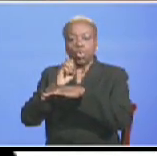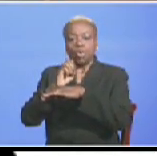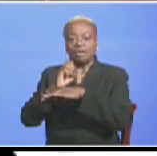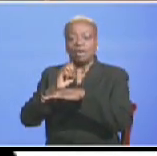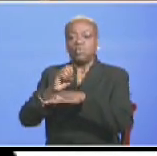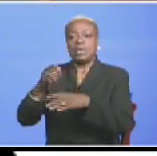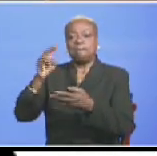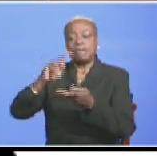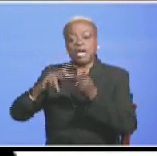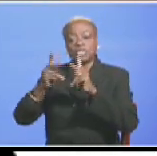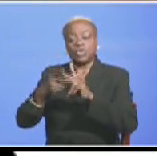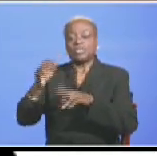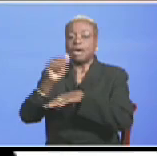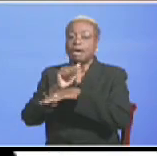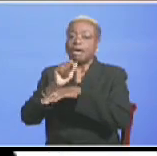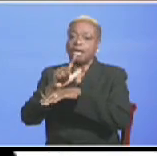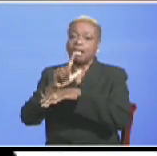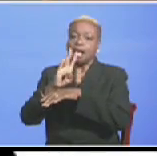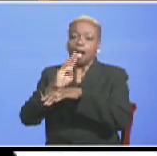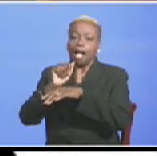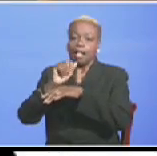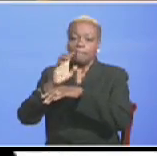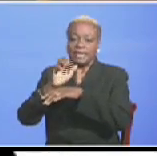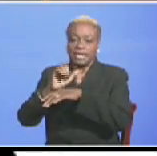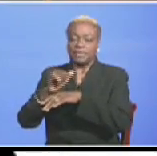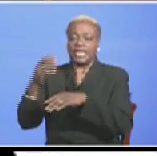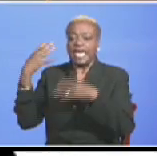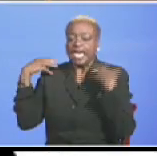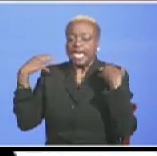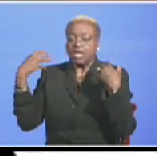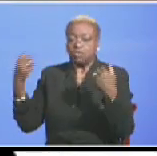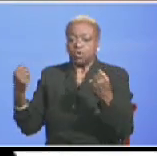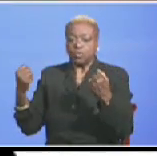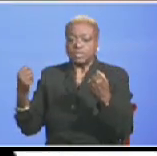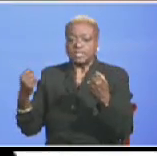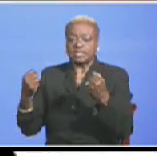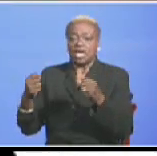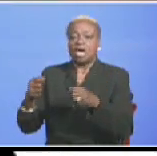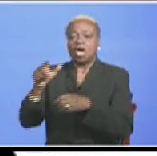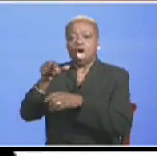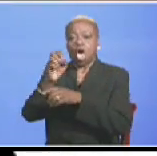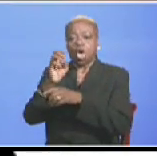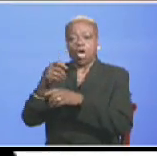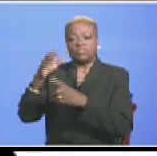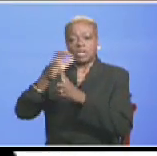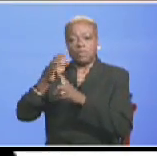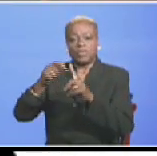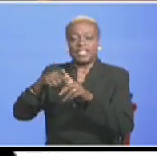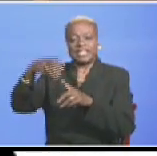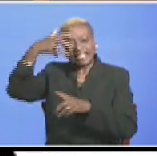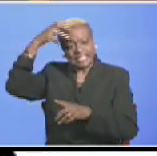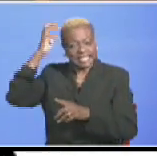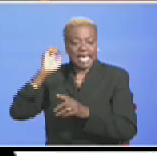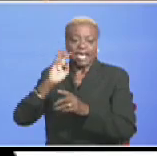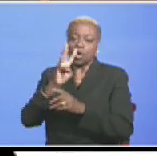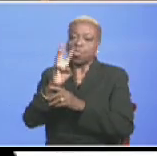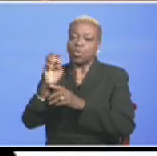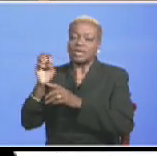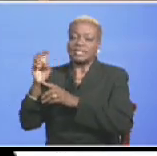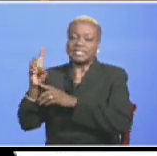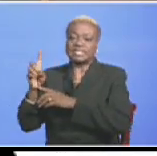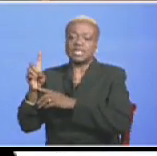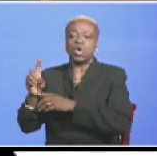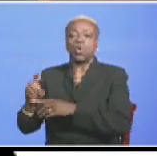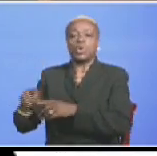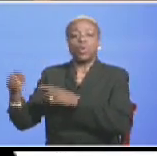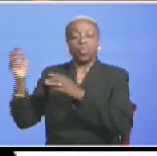with Albany, with the Heroes Golf Championships, with Tiger Woods, and we have worked with Atlantis, with Battle